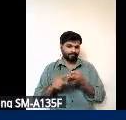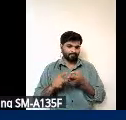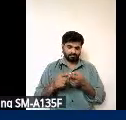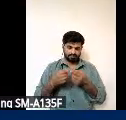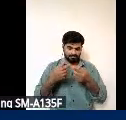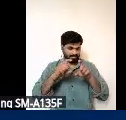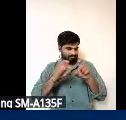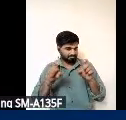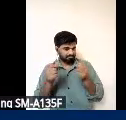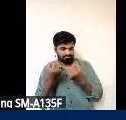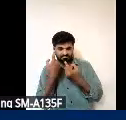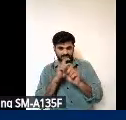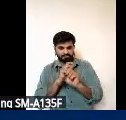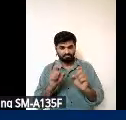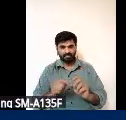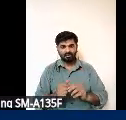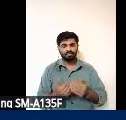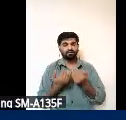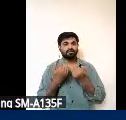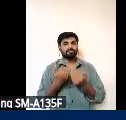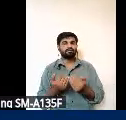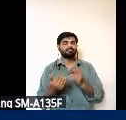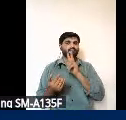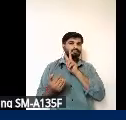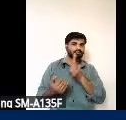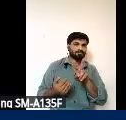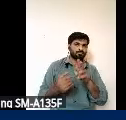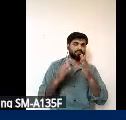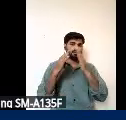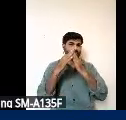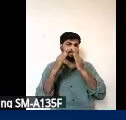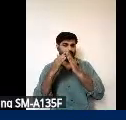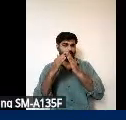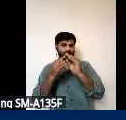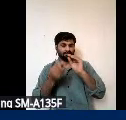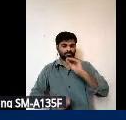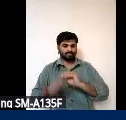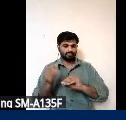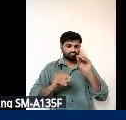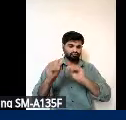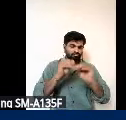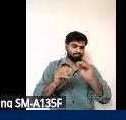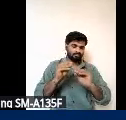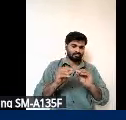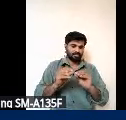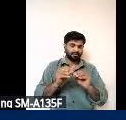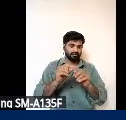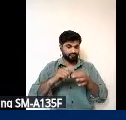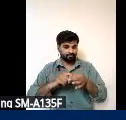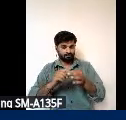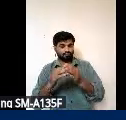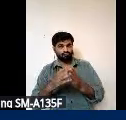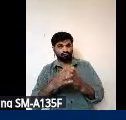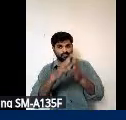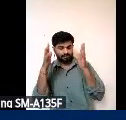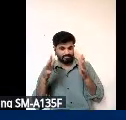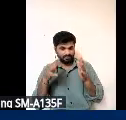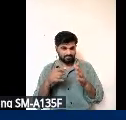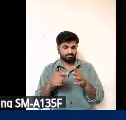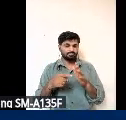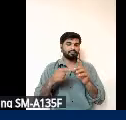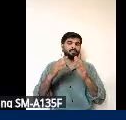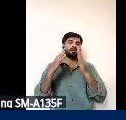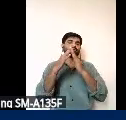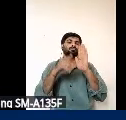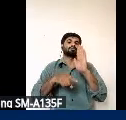be there. Now you see the house listing and the household, as I mentioned, these are more broad questions at the household level. And then the population enumeration